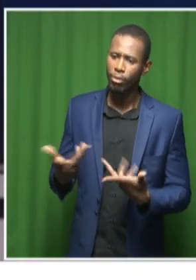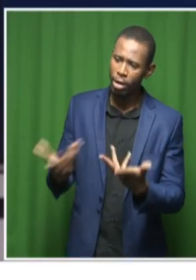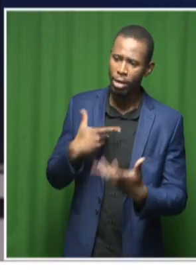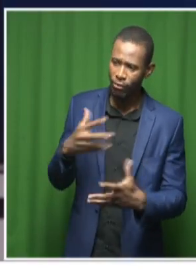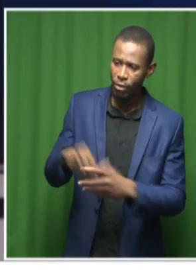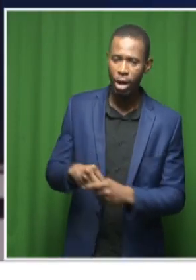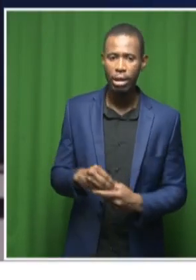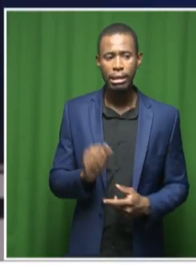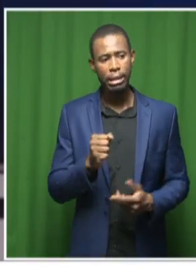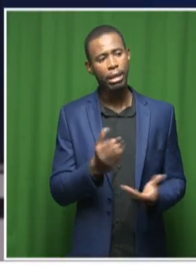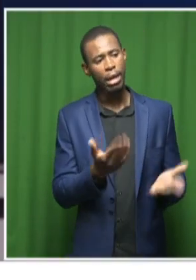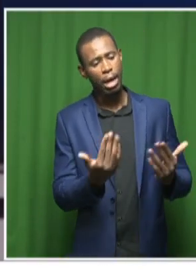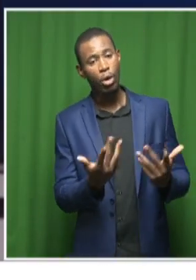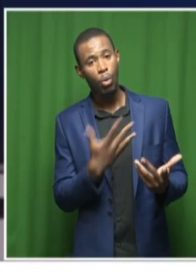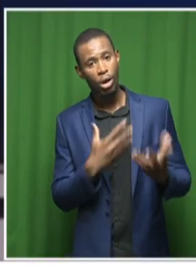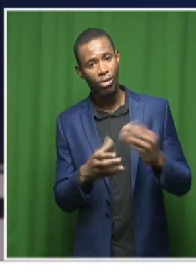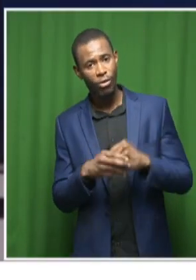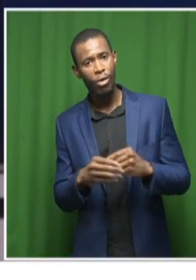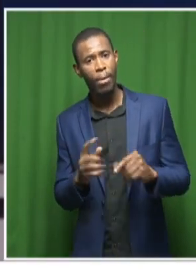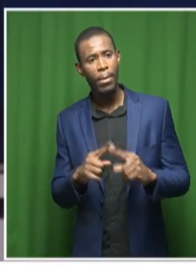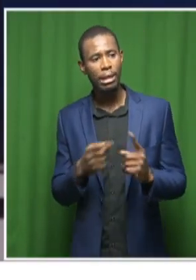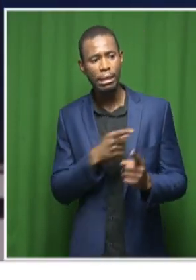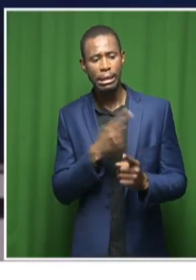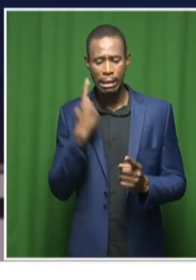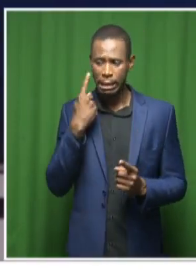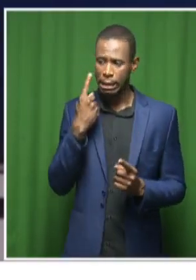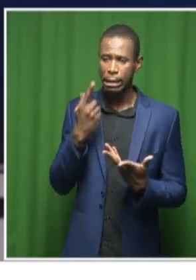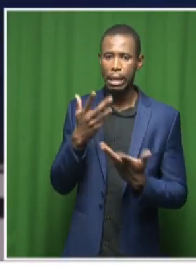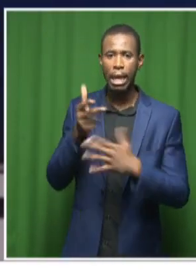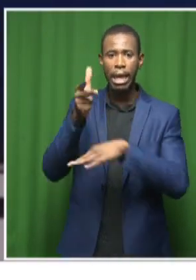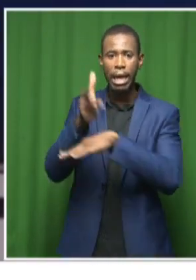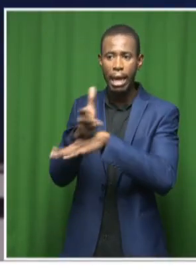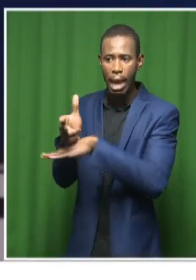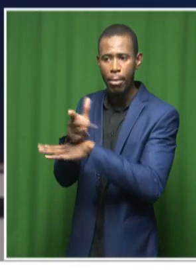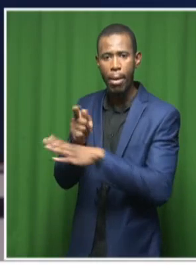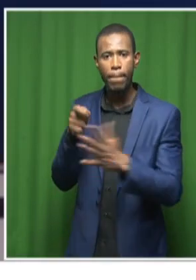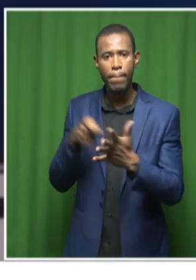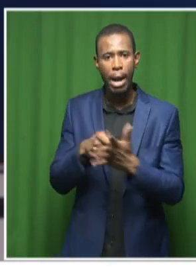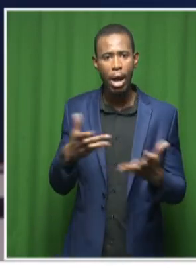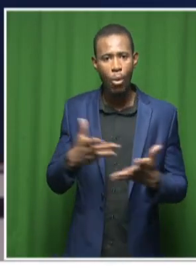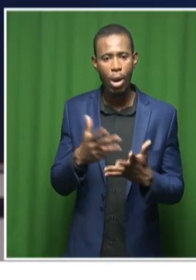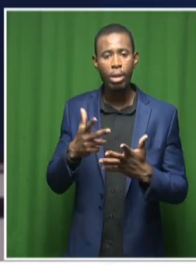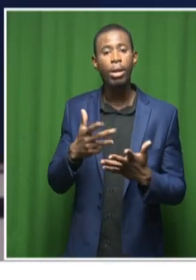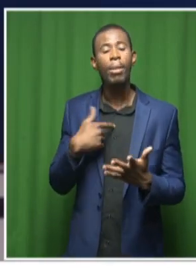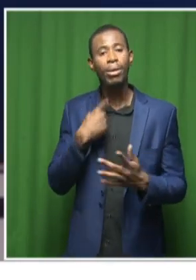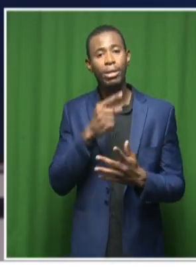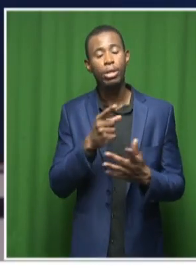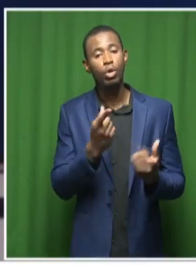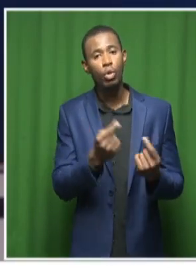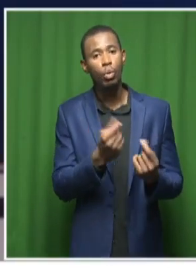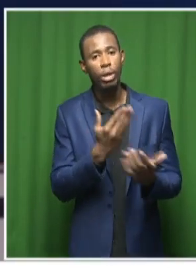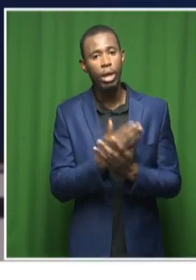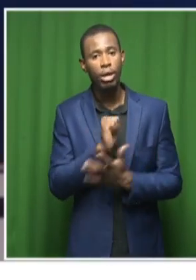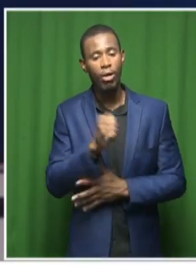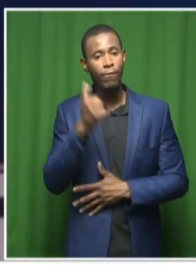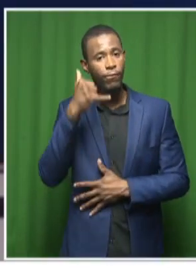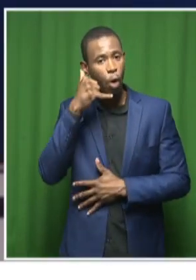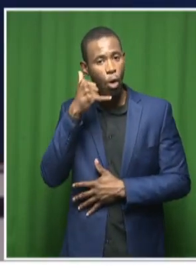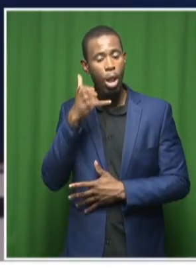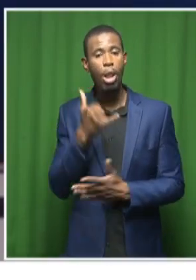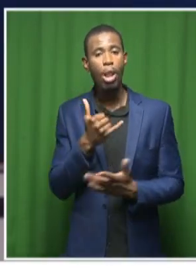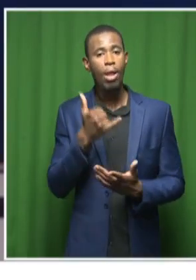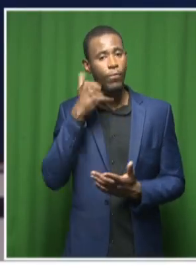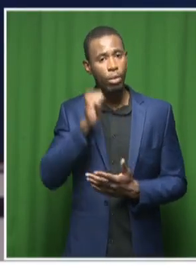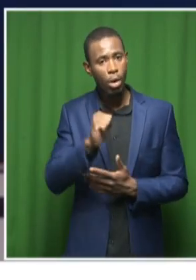but where are we going to find the money to buy these cameras? And we're saying to them that sometimes just take your cell phone and shoot. get out there,